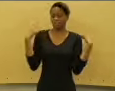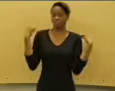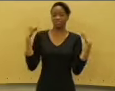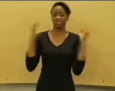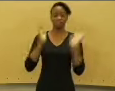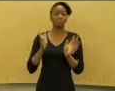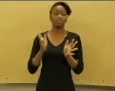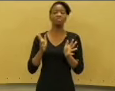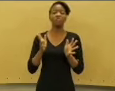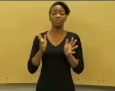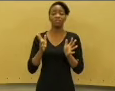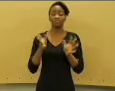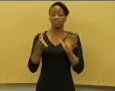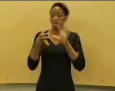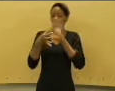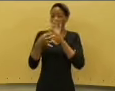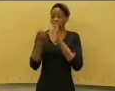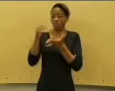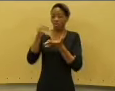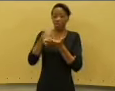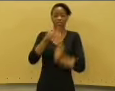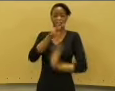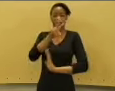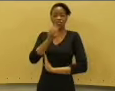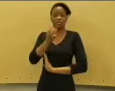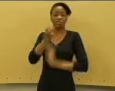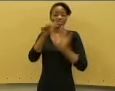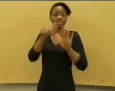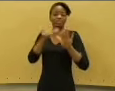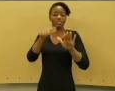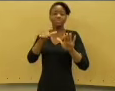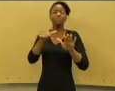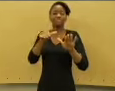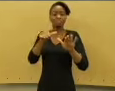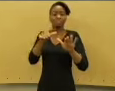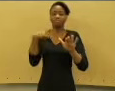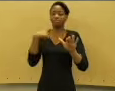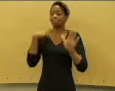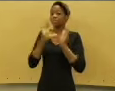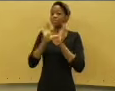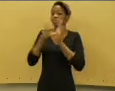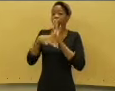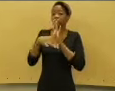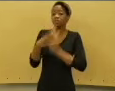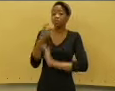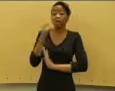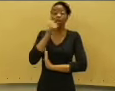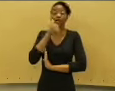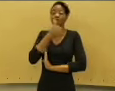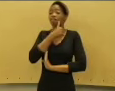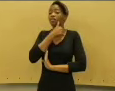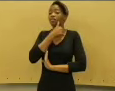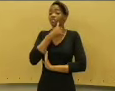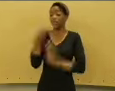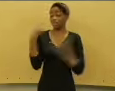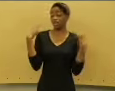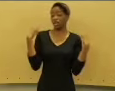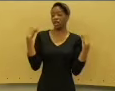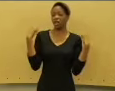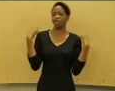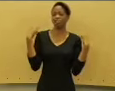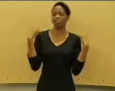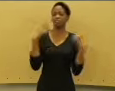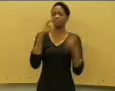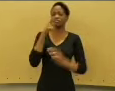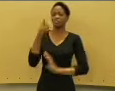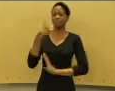I got home in 2016, I'm disabled, and one of my aunts was a nurse, and she said to me, so how are you